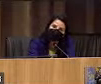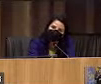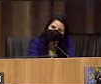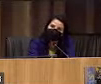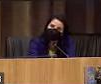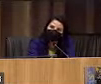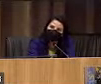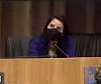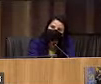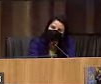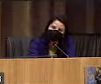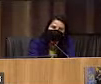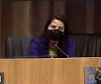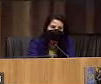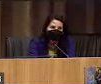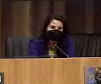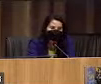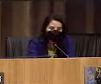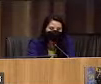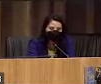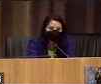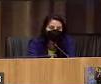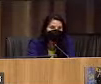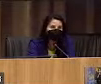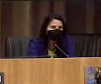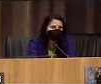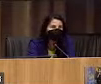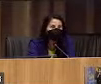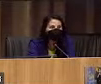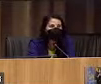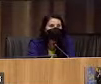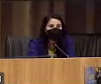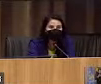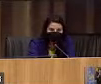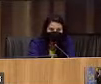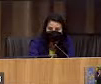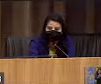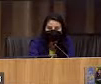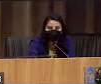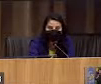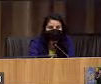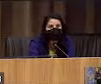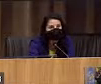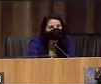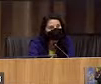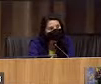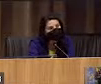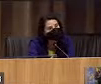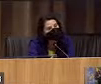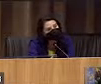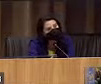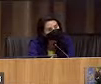service through the phone. All of them use a single electronic registration, so